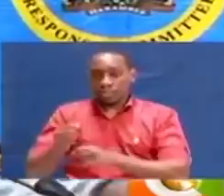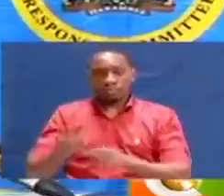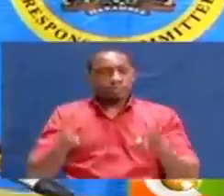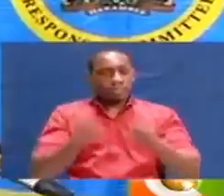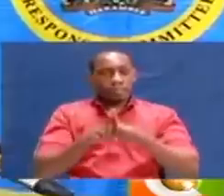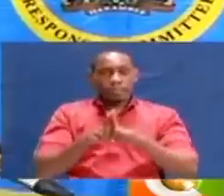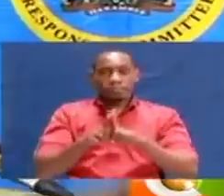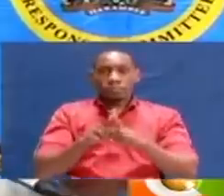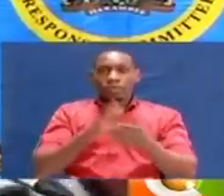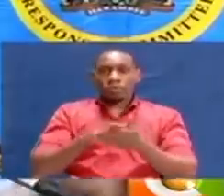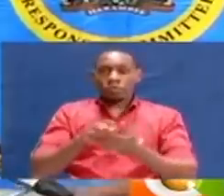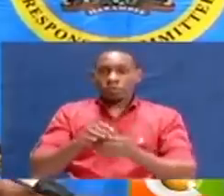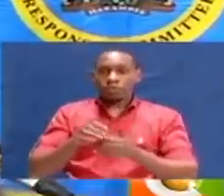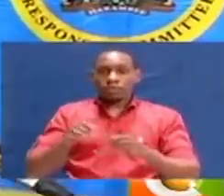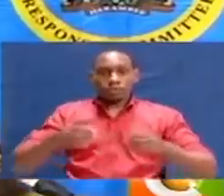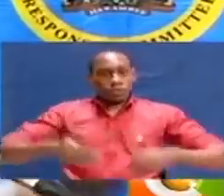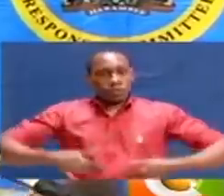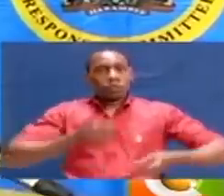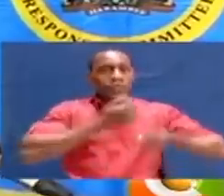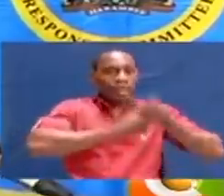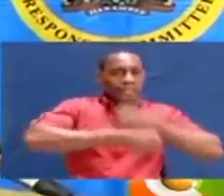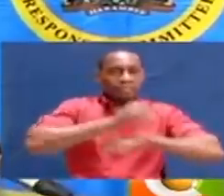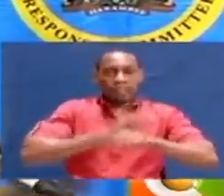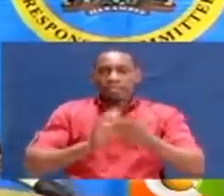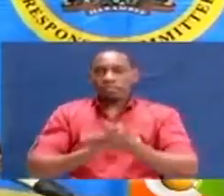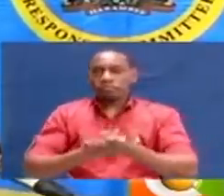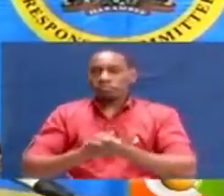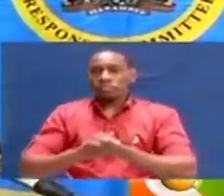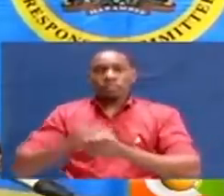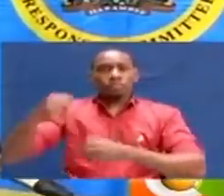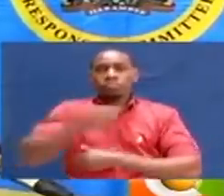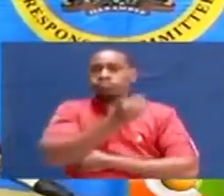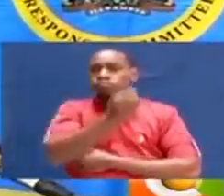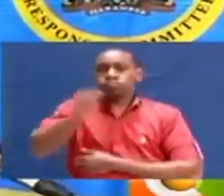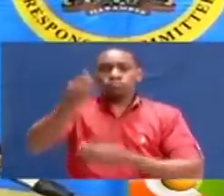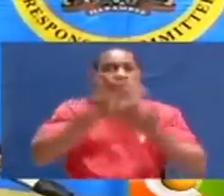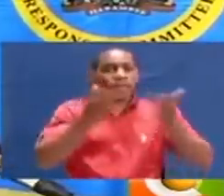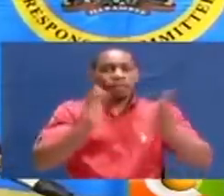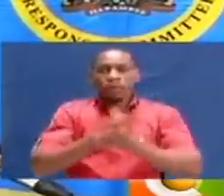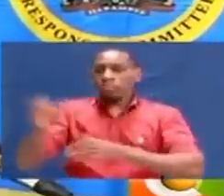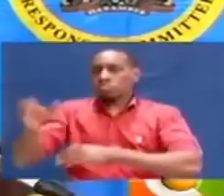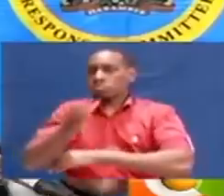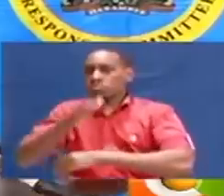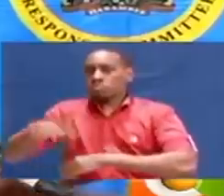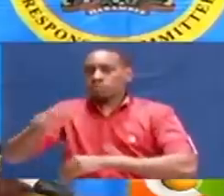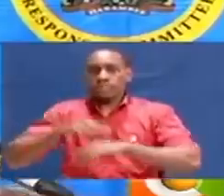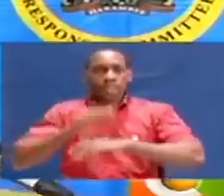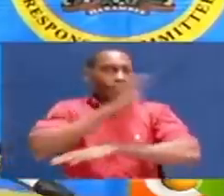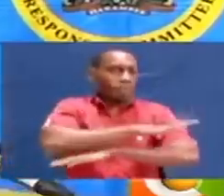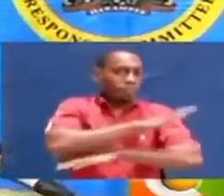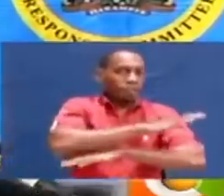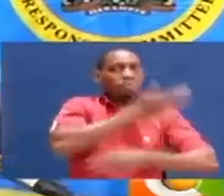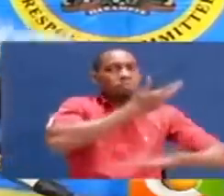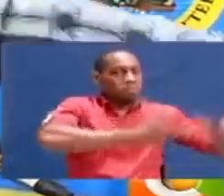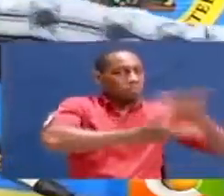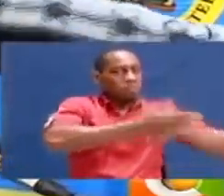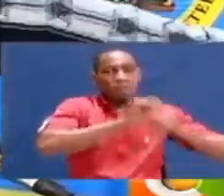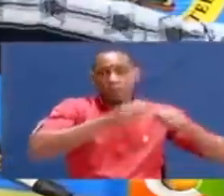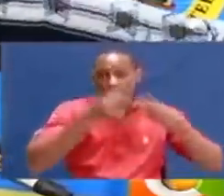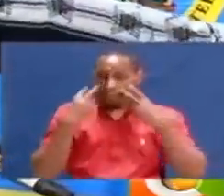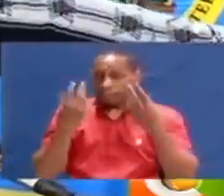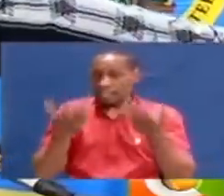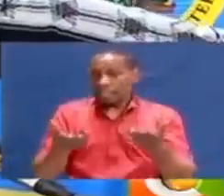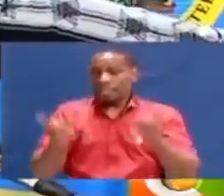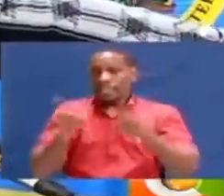mobile. These are the people in nightclubs and so on and so forth, in pubs, in the evenings, and you can see now